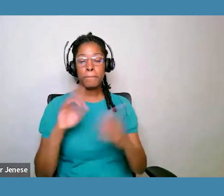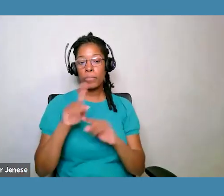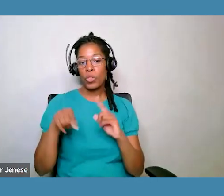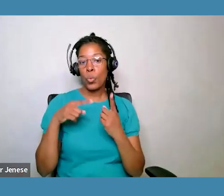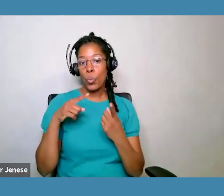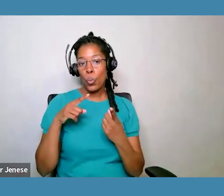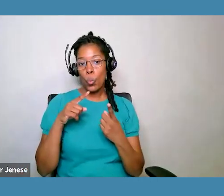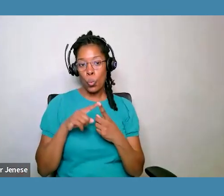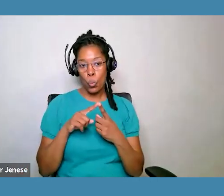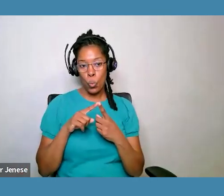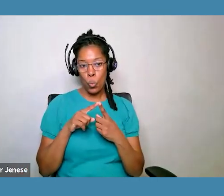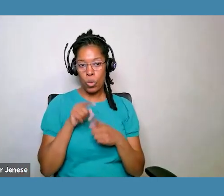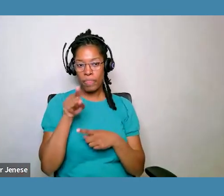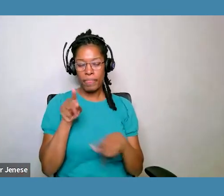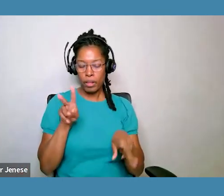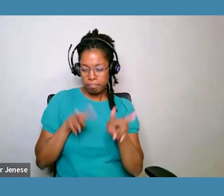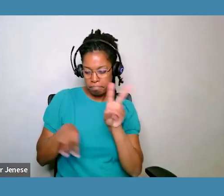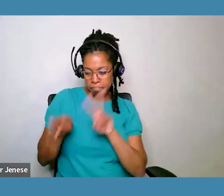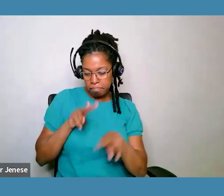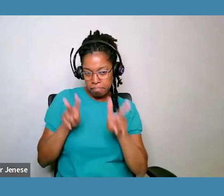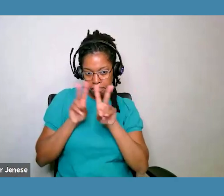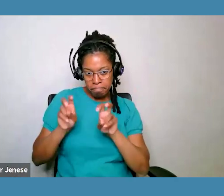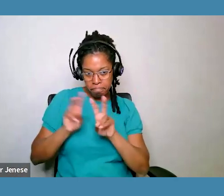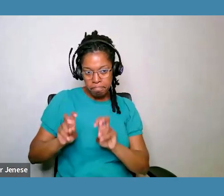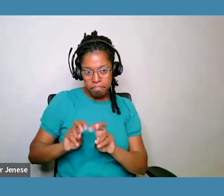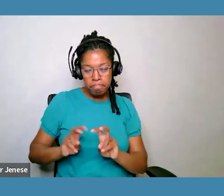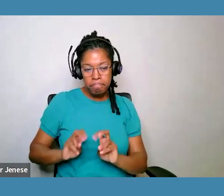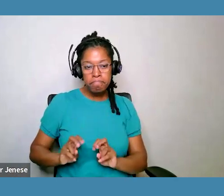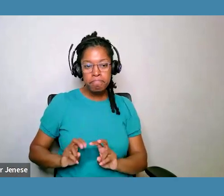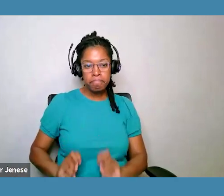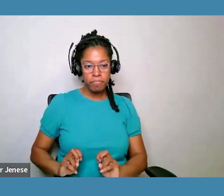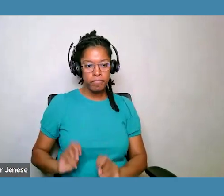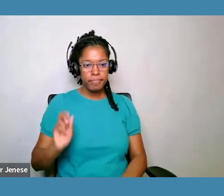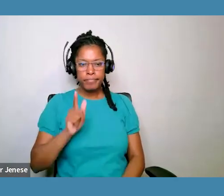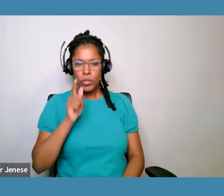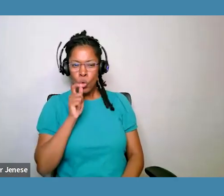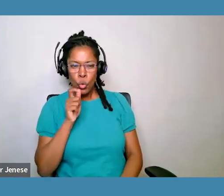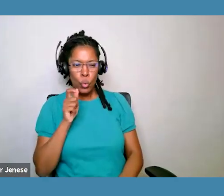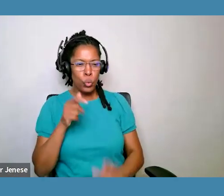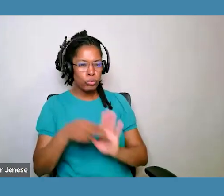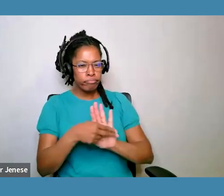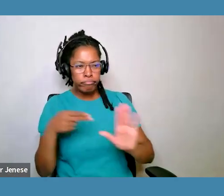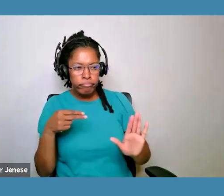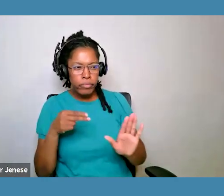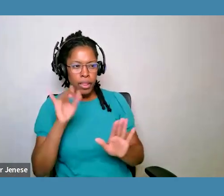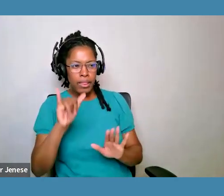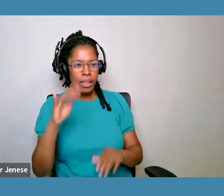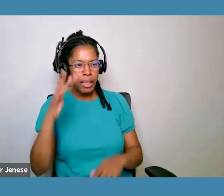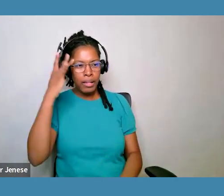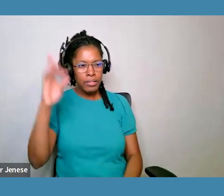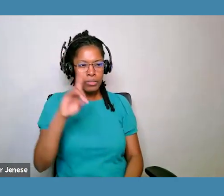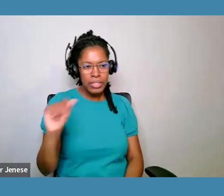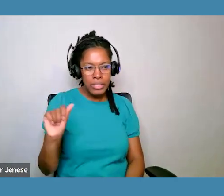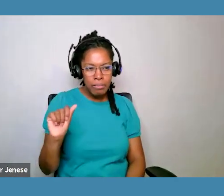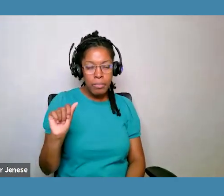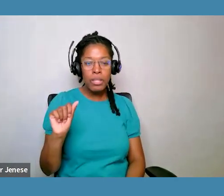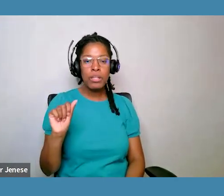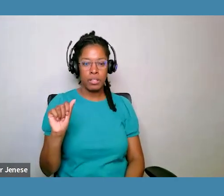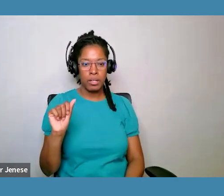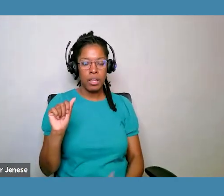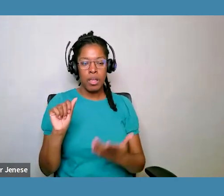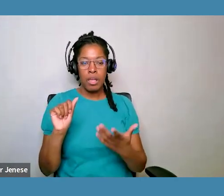when they are looking at who diagnoses intellectual disability, they are looking